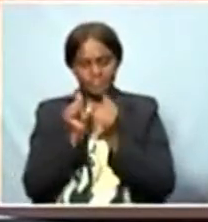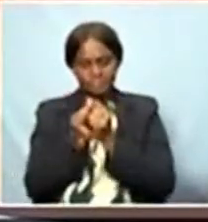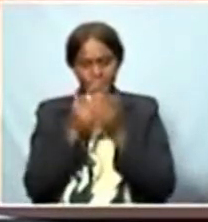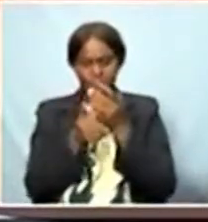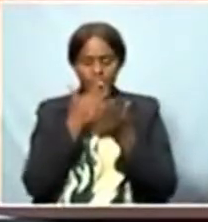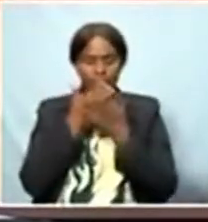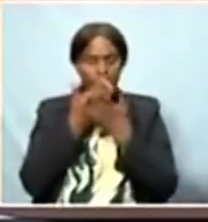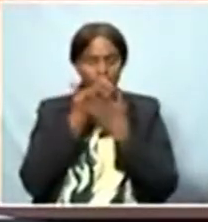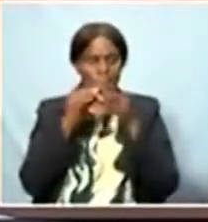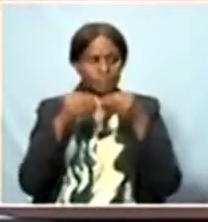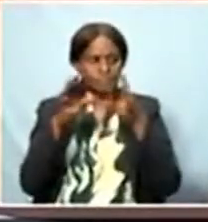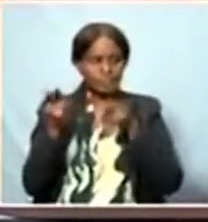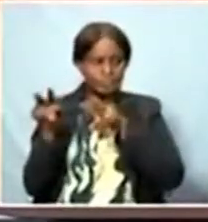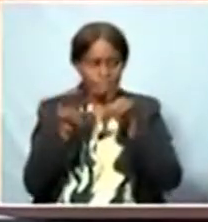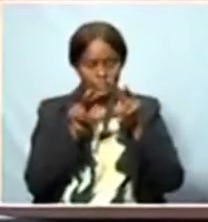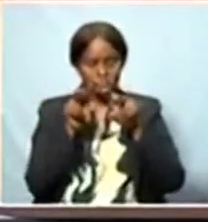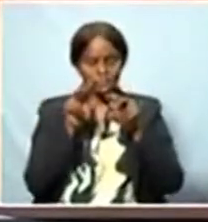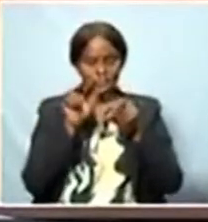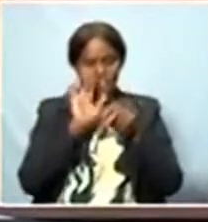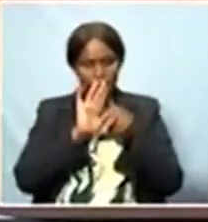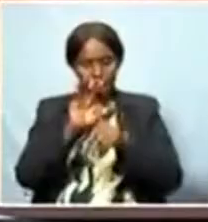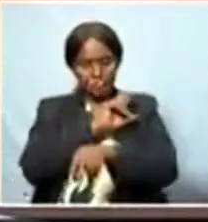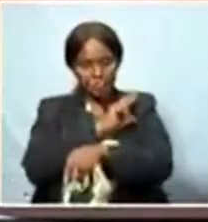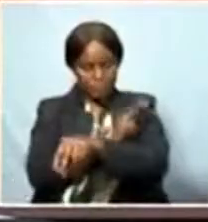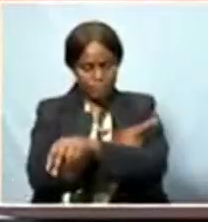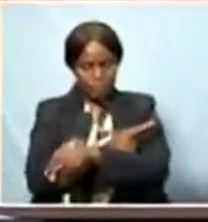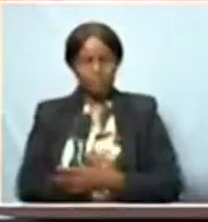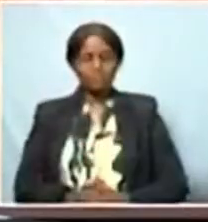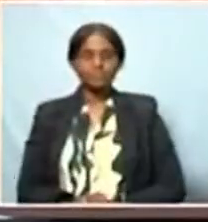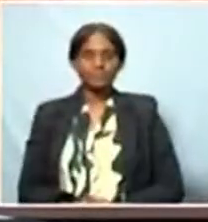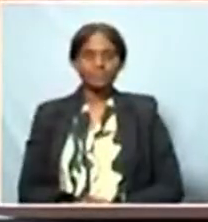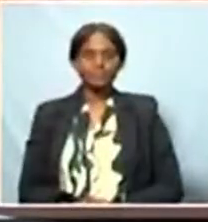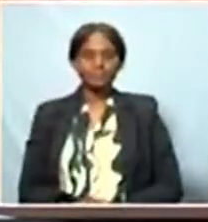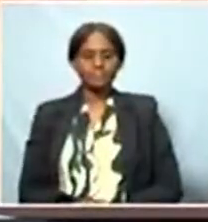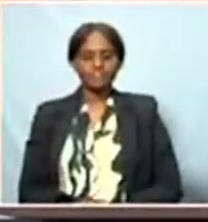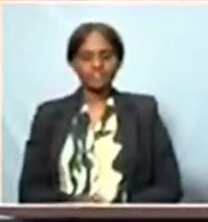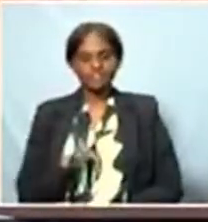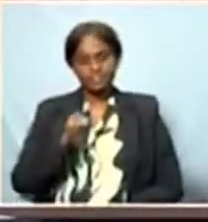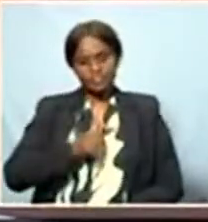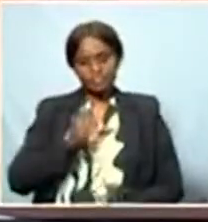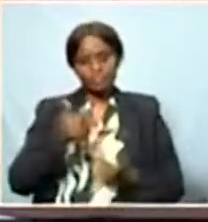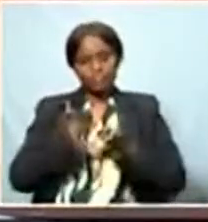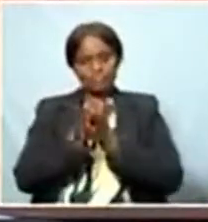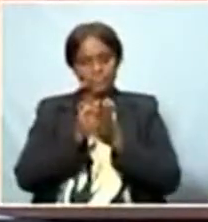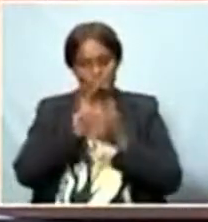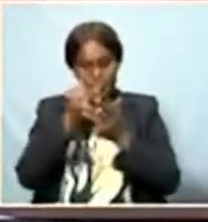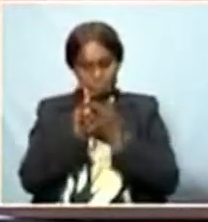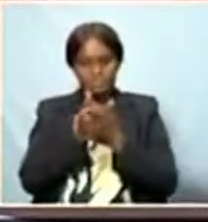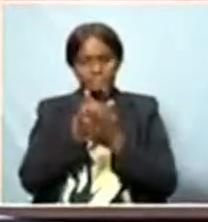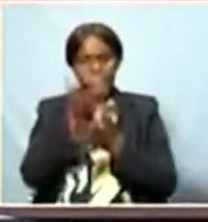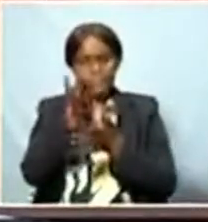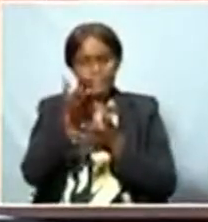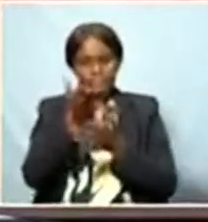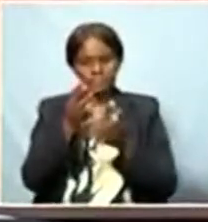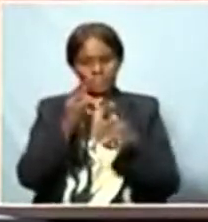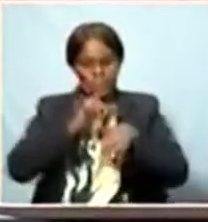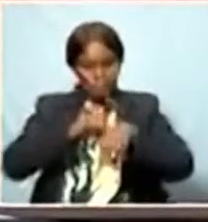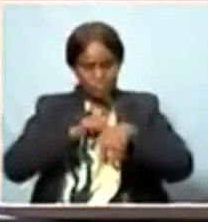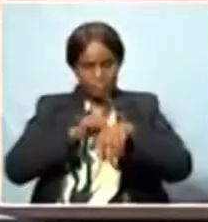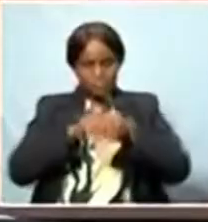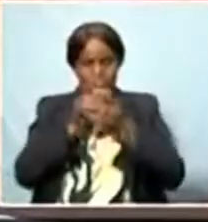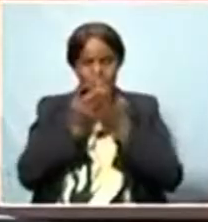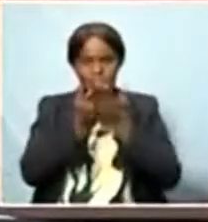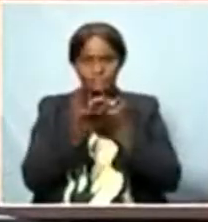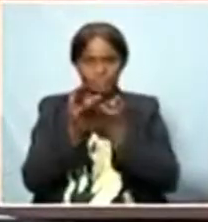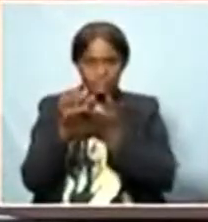effectively providing oversight over their resources. We would like to urge you on in timeous submission